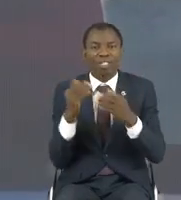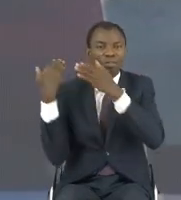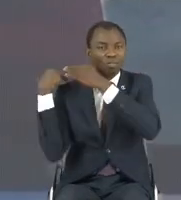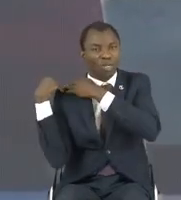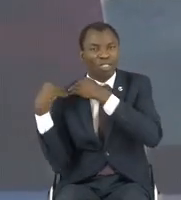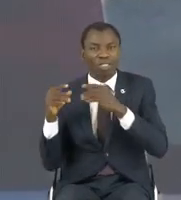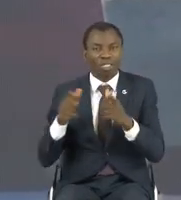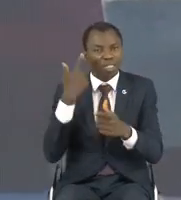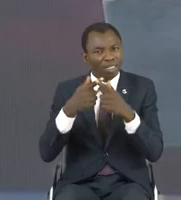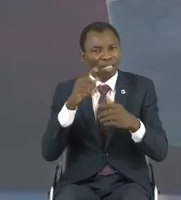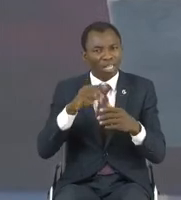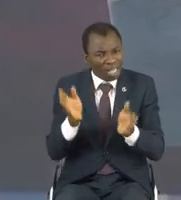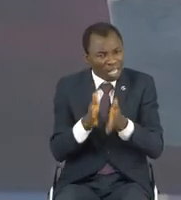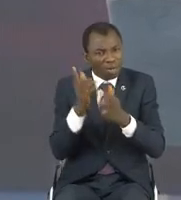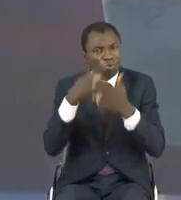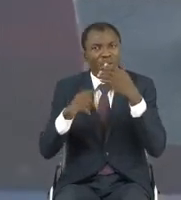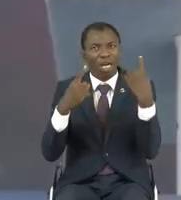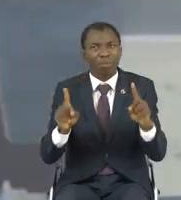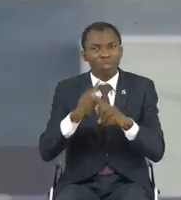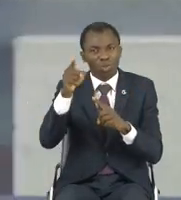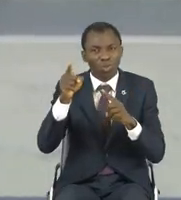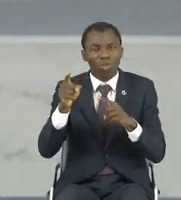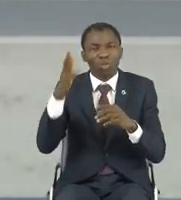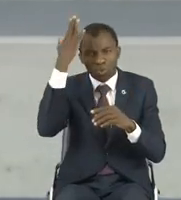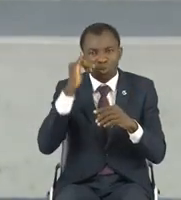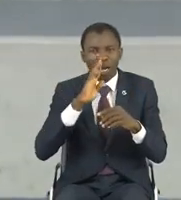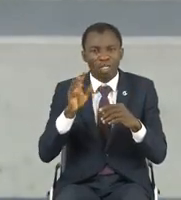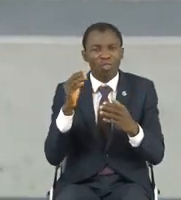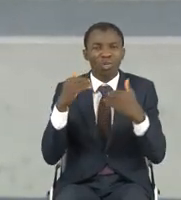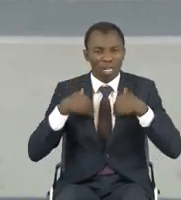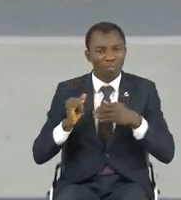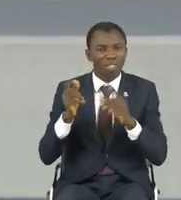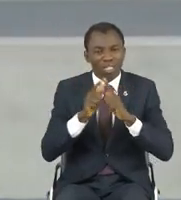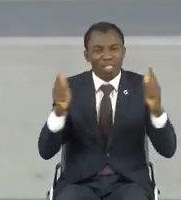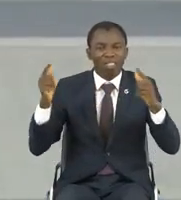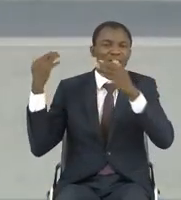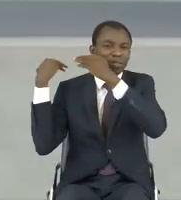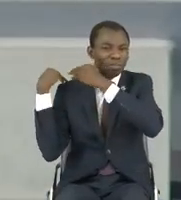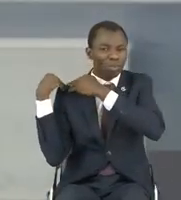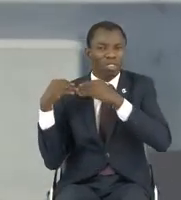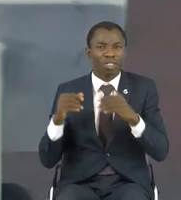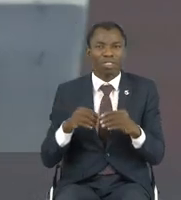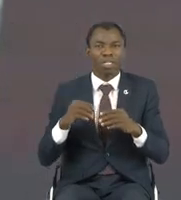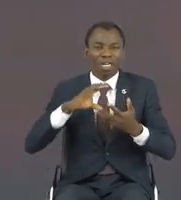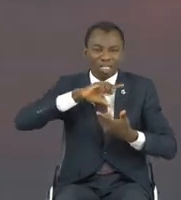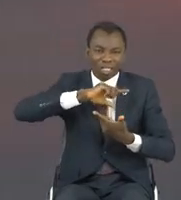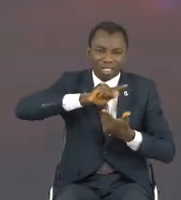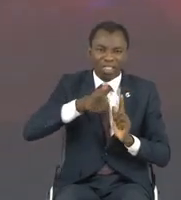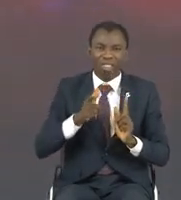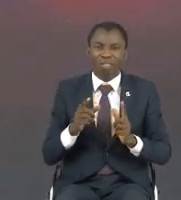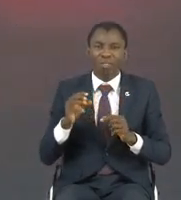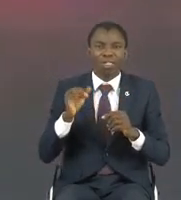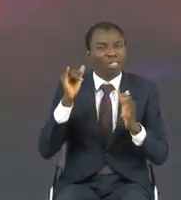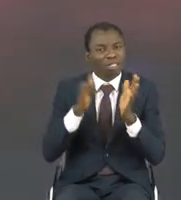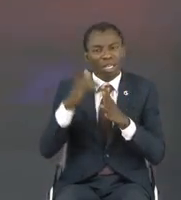what's happening to you? Oh, you say, I have a great burden, I have a great grief. That's why my shoulders